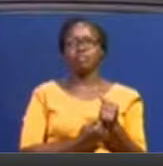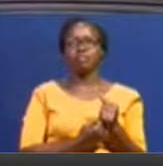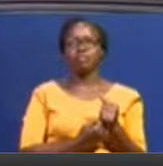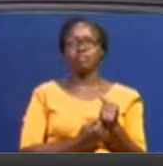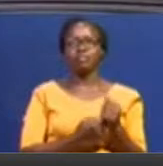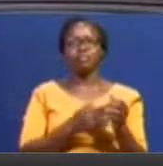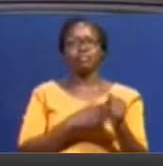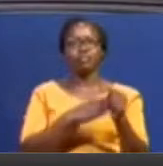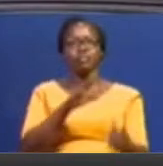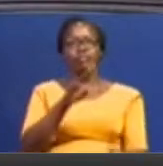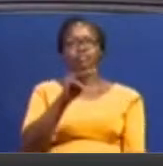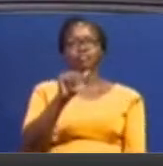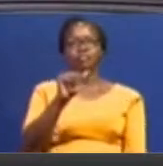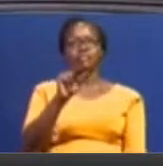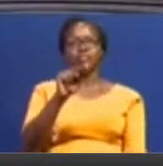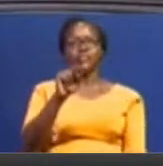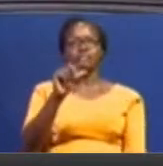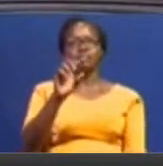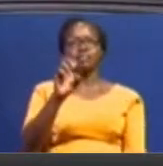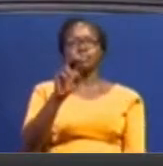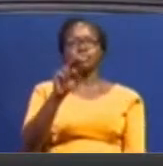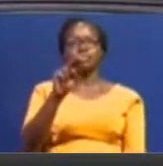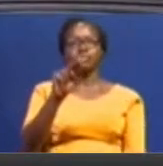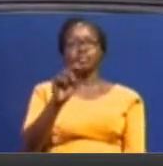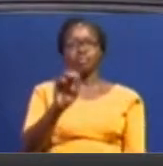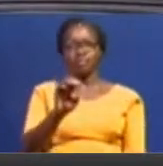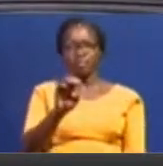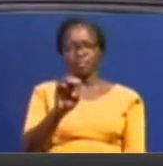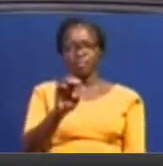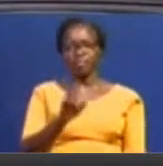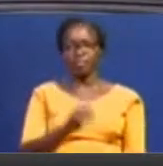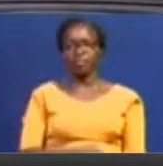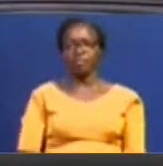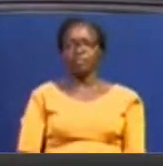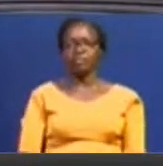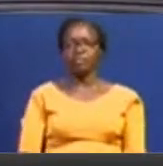of Manegene. Yes. And